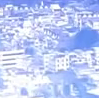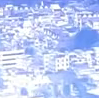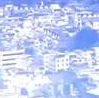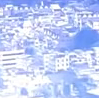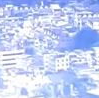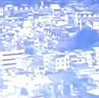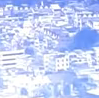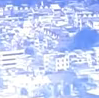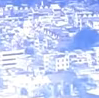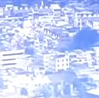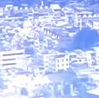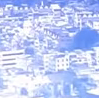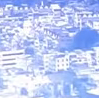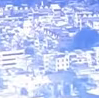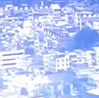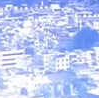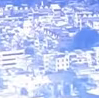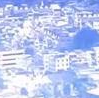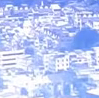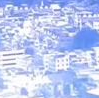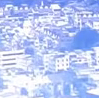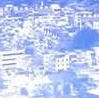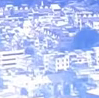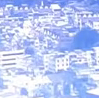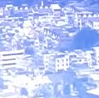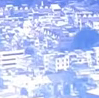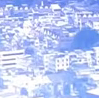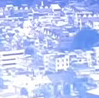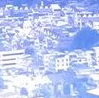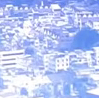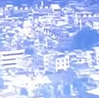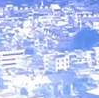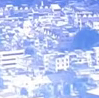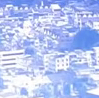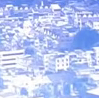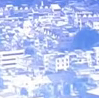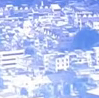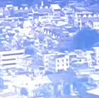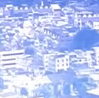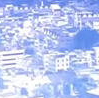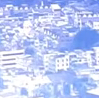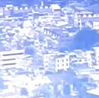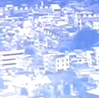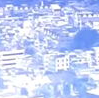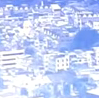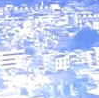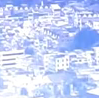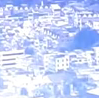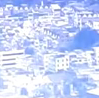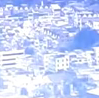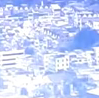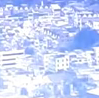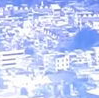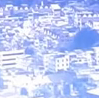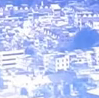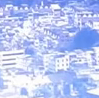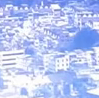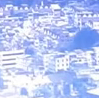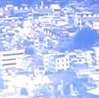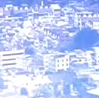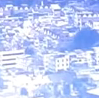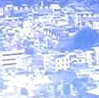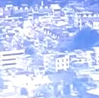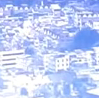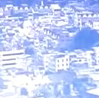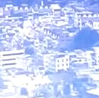the enforcement of curfew, we raise this every day because we want the general public to be aware of the importance of complying with the